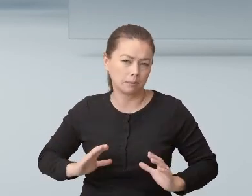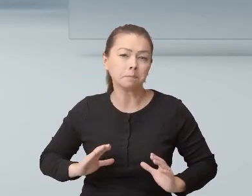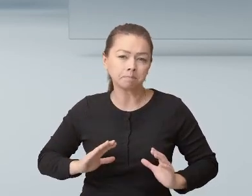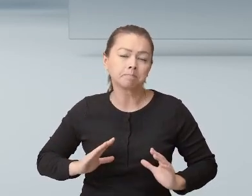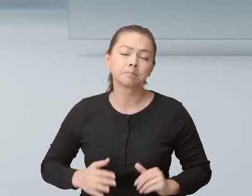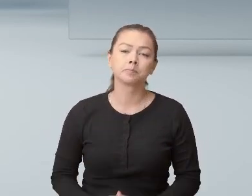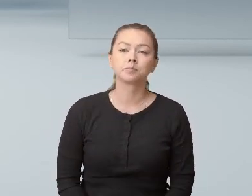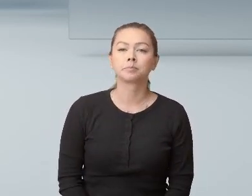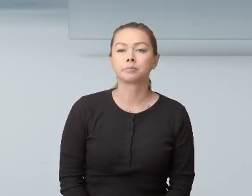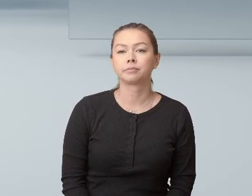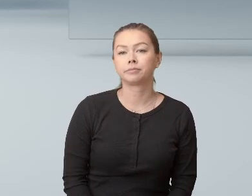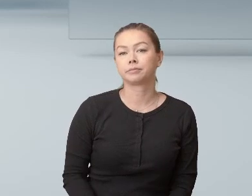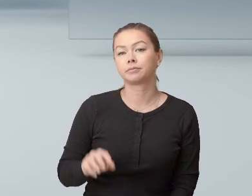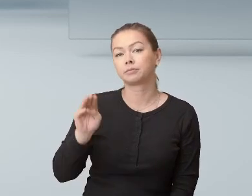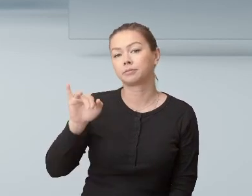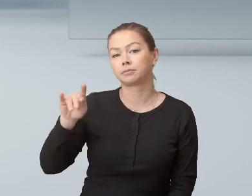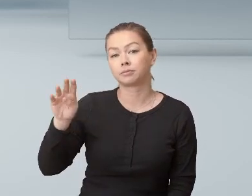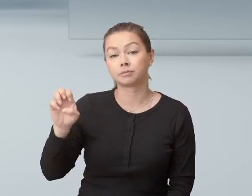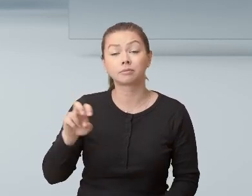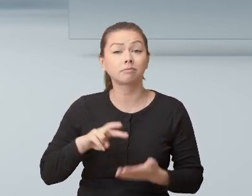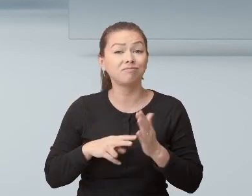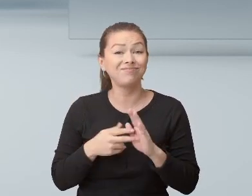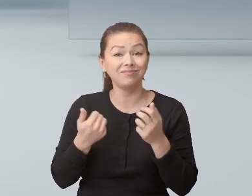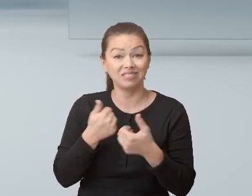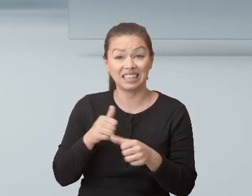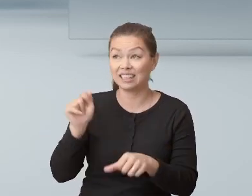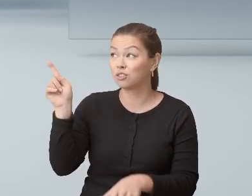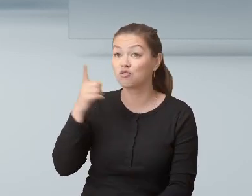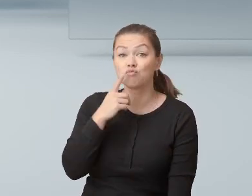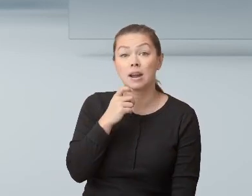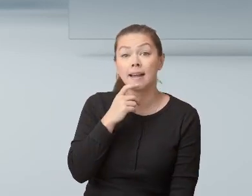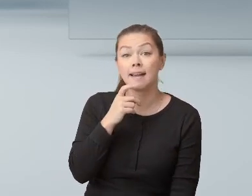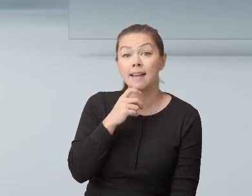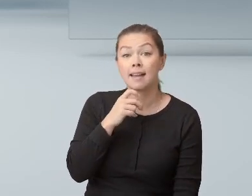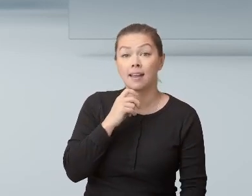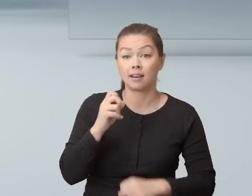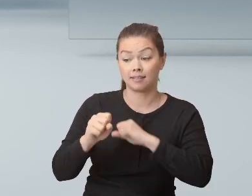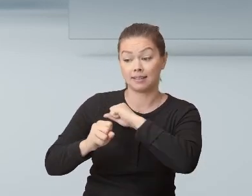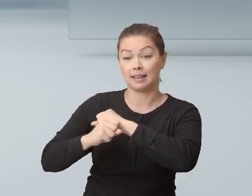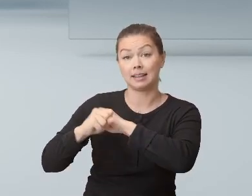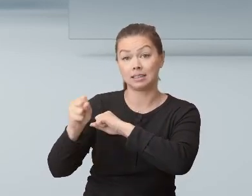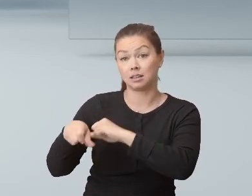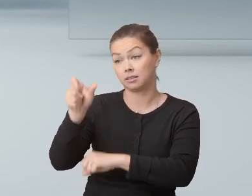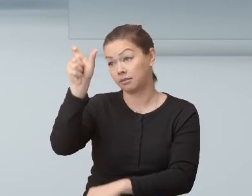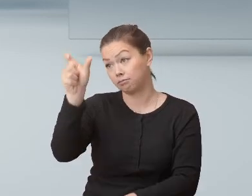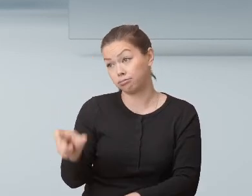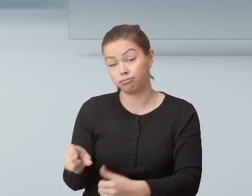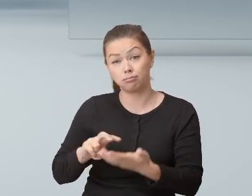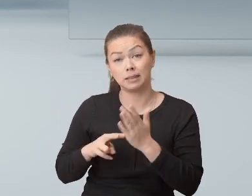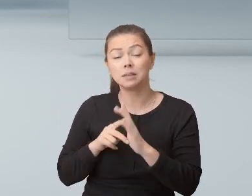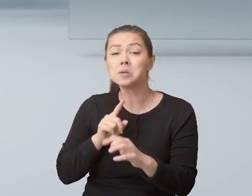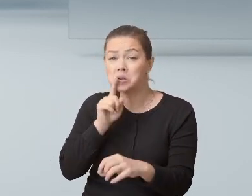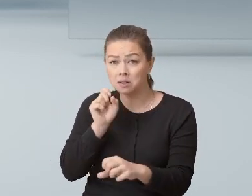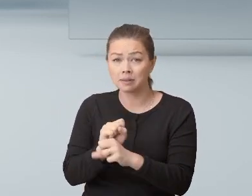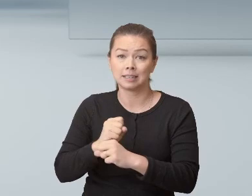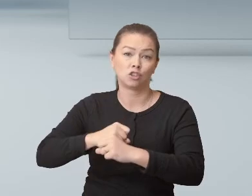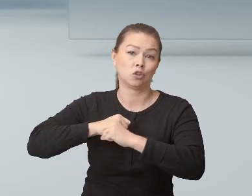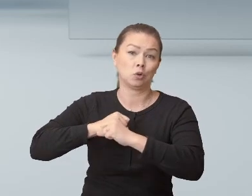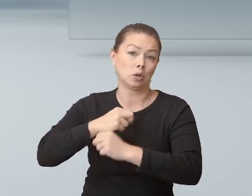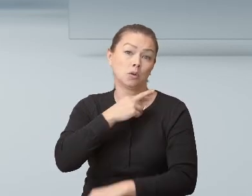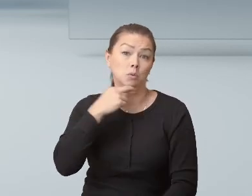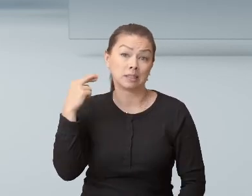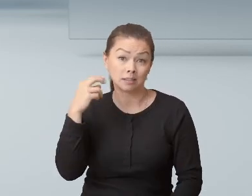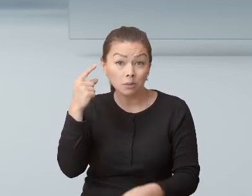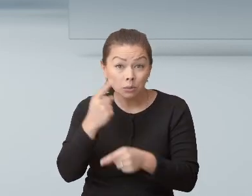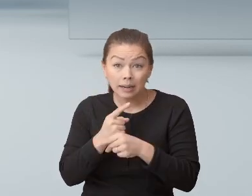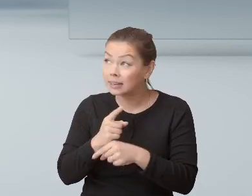you're anything that's in red on the extended column, that means that's a guaranteed security risk, right? That's something that there's no more security patches